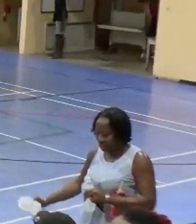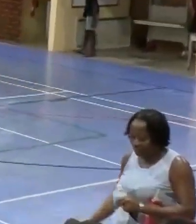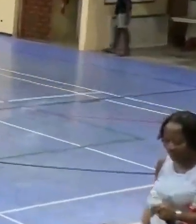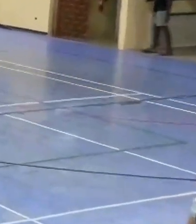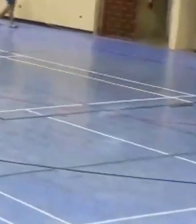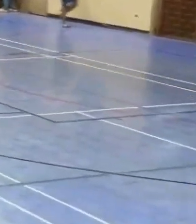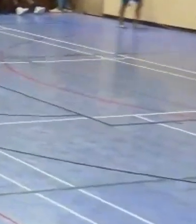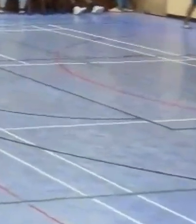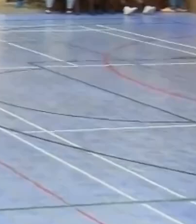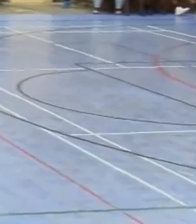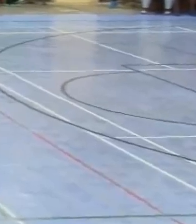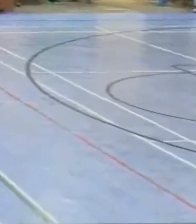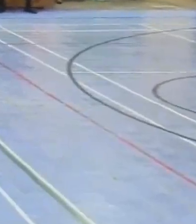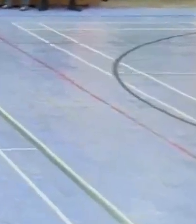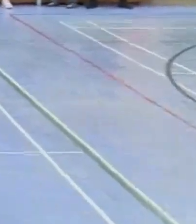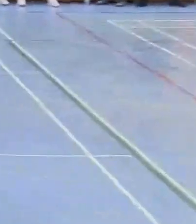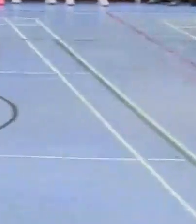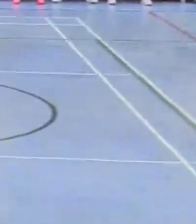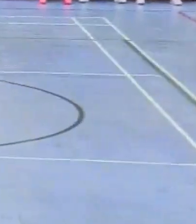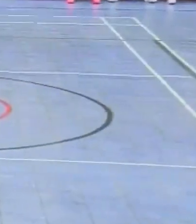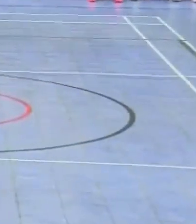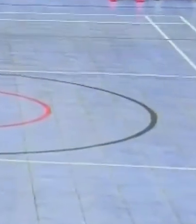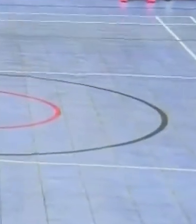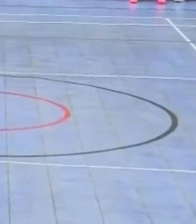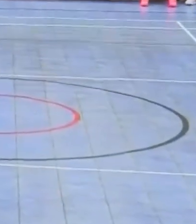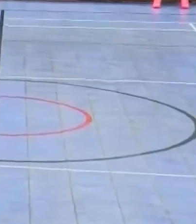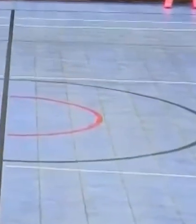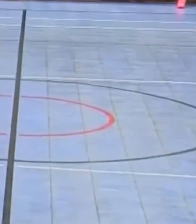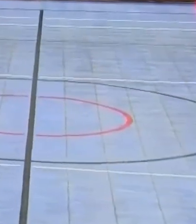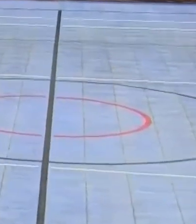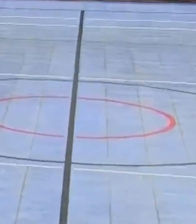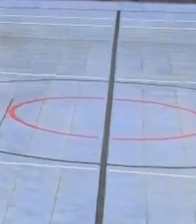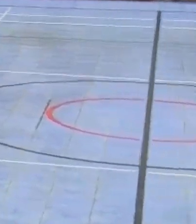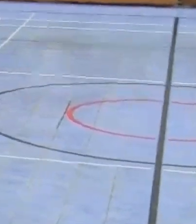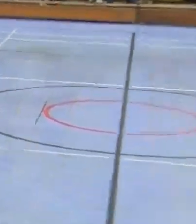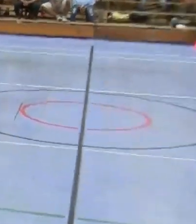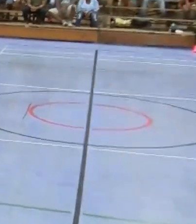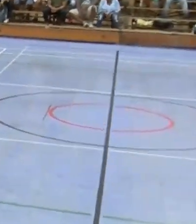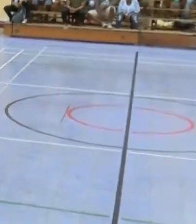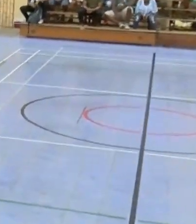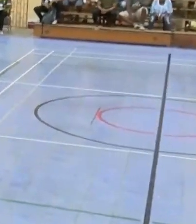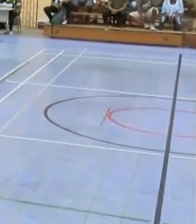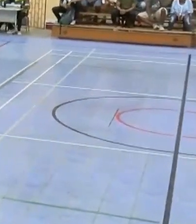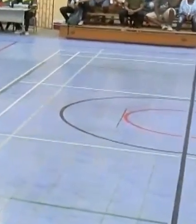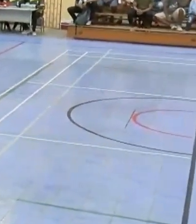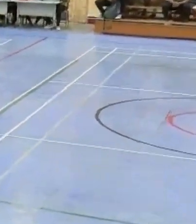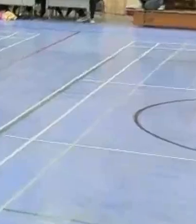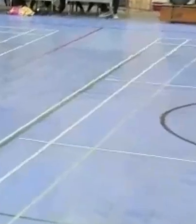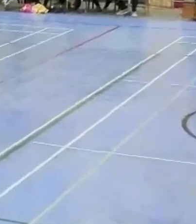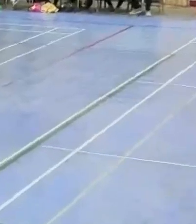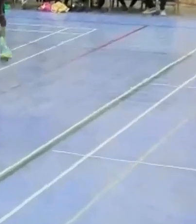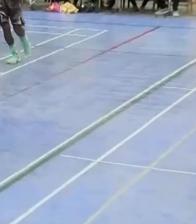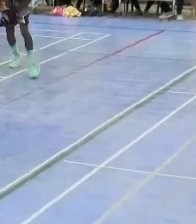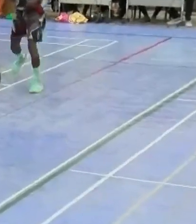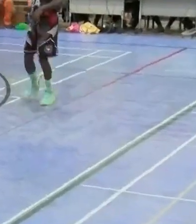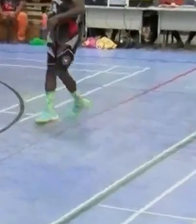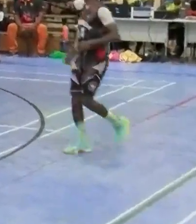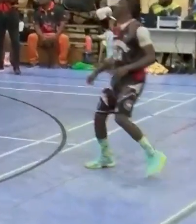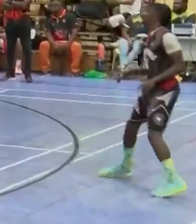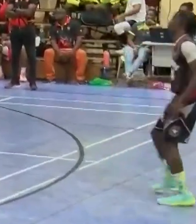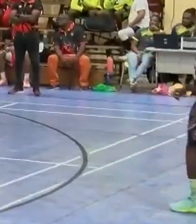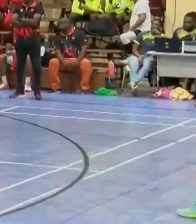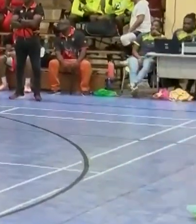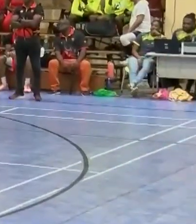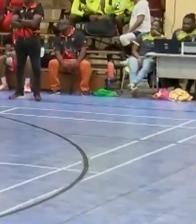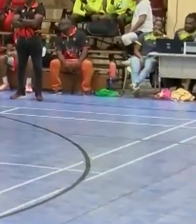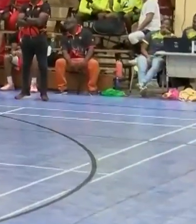final ceased to become a close contest. Junior Moore had 12 rebounds for the Pine, 4 of them on offense, and on this